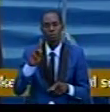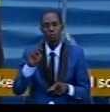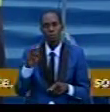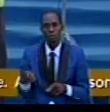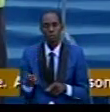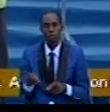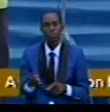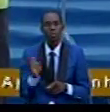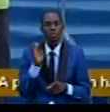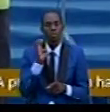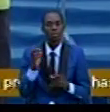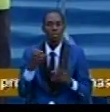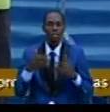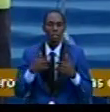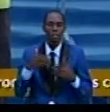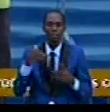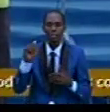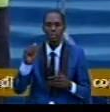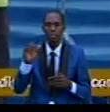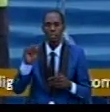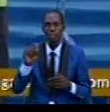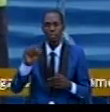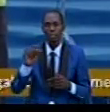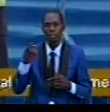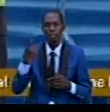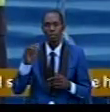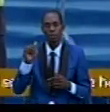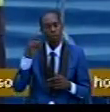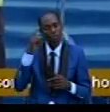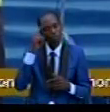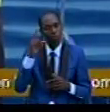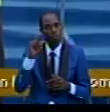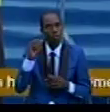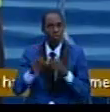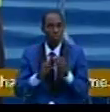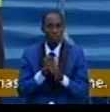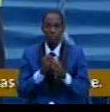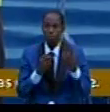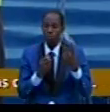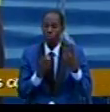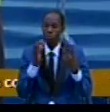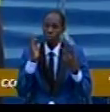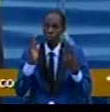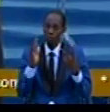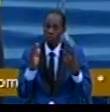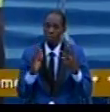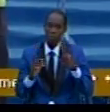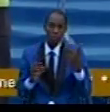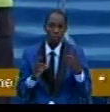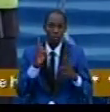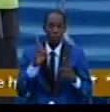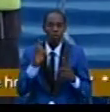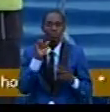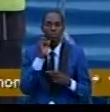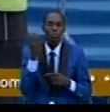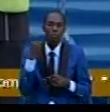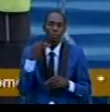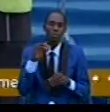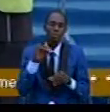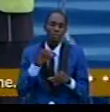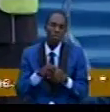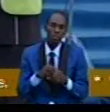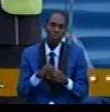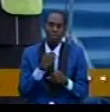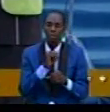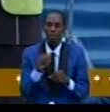asthmatic in the last 20 years. There are two testimonies. The second one, she was involved in a motorbike